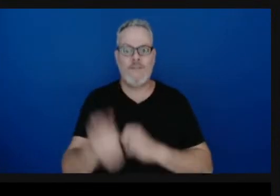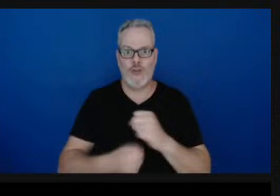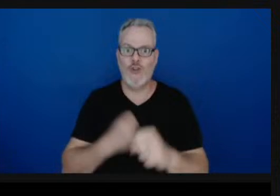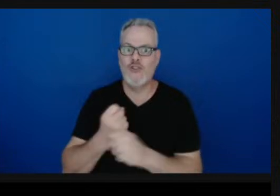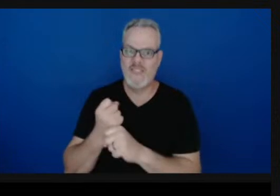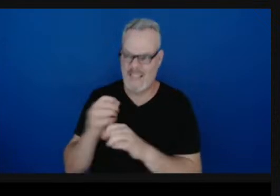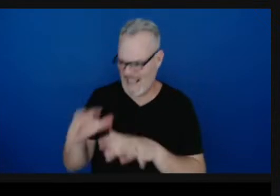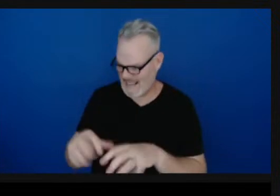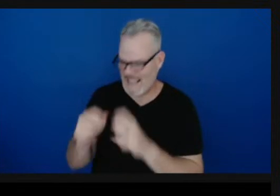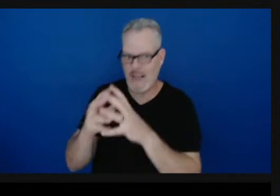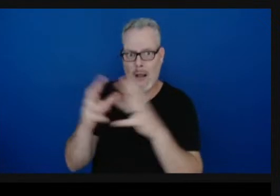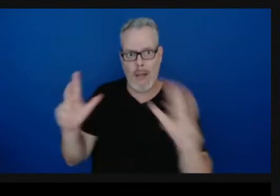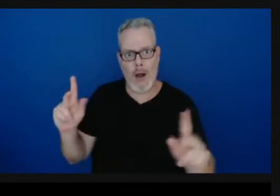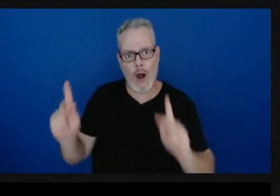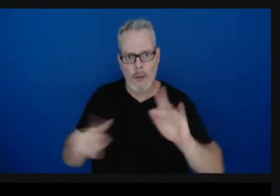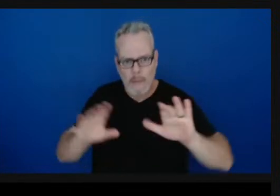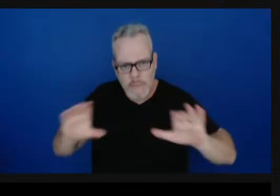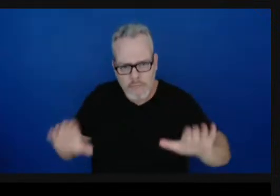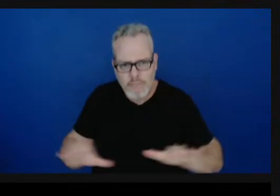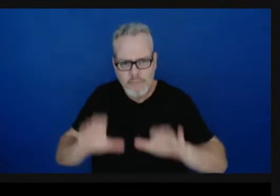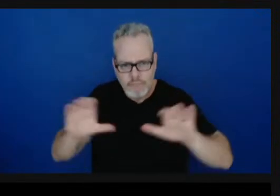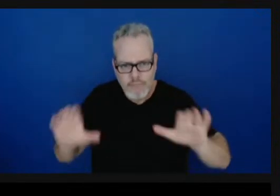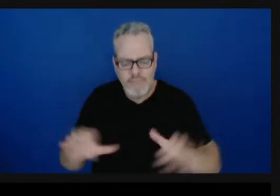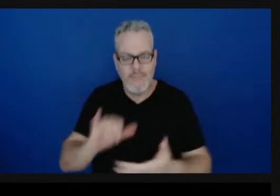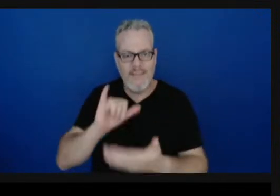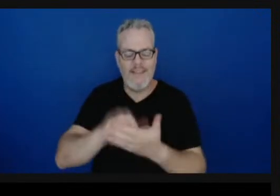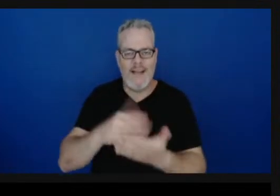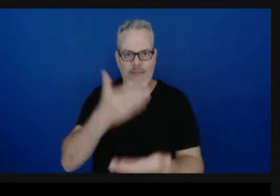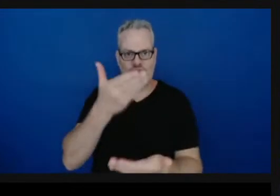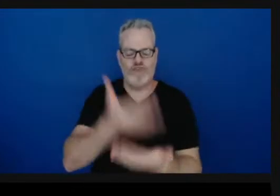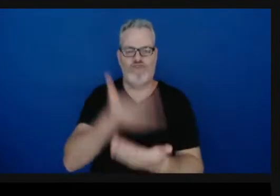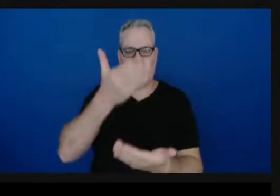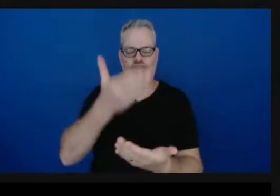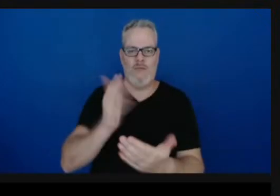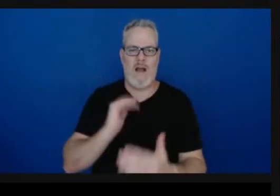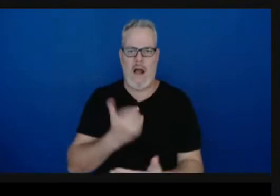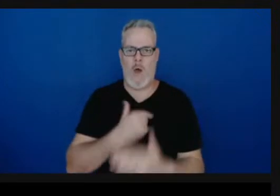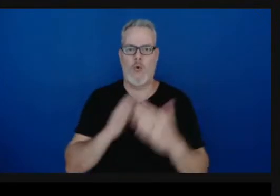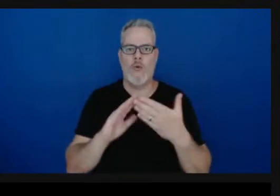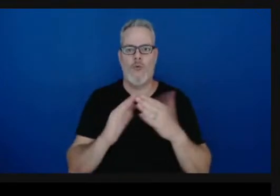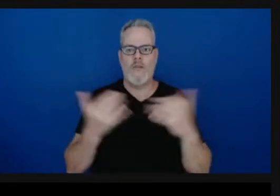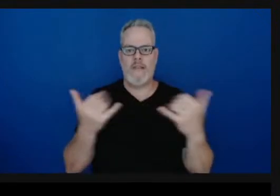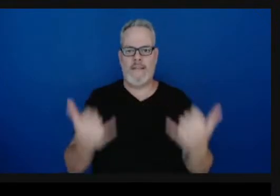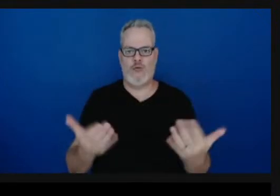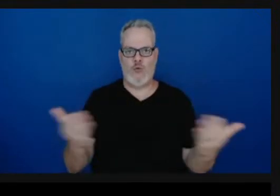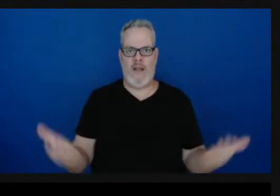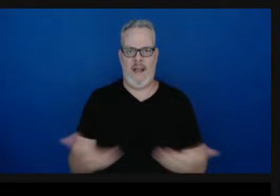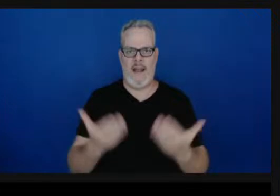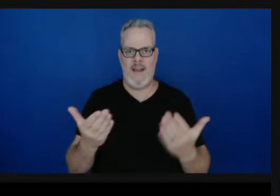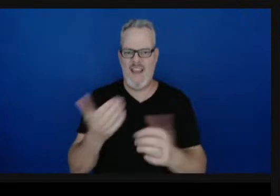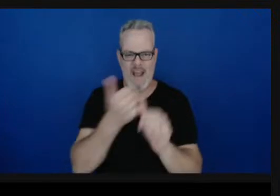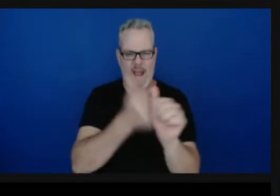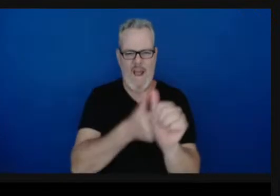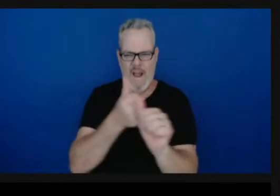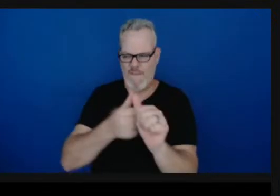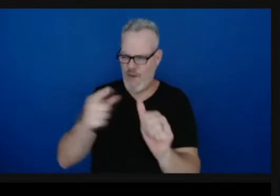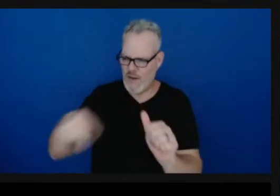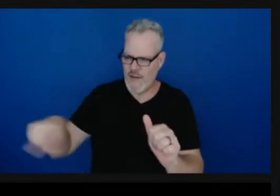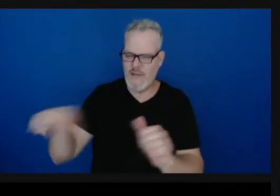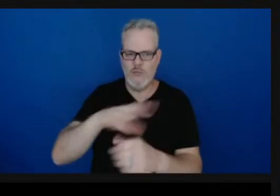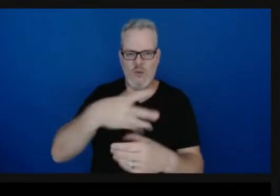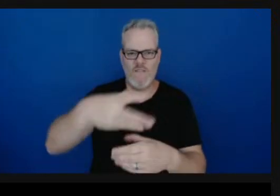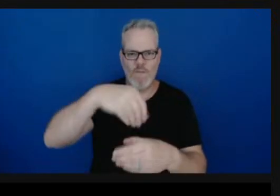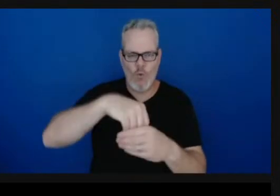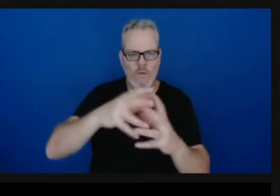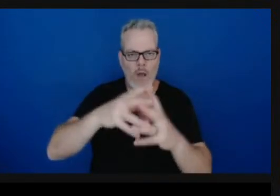I think that is also representative of the community today. Everyone has been involved. There's been lots and lots of